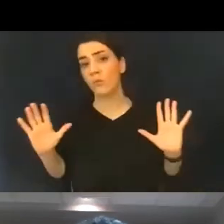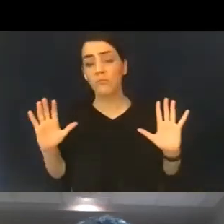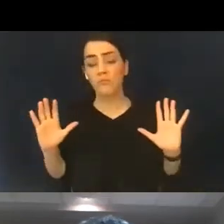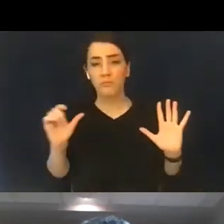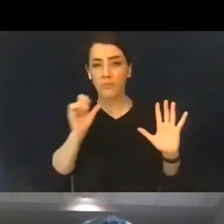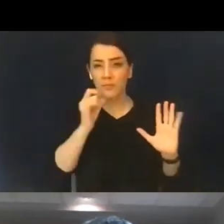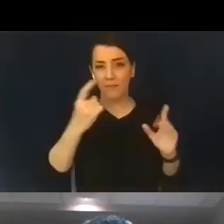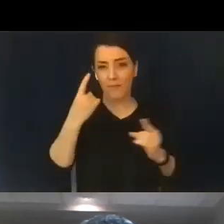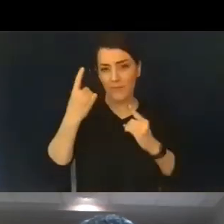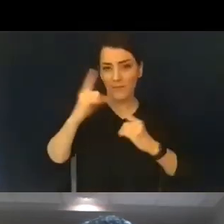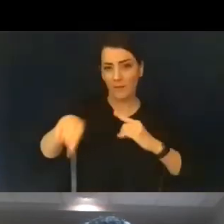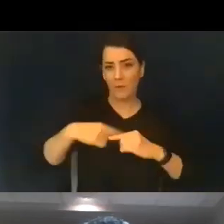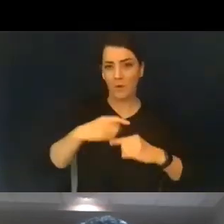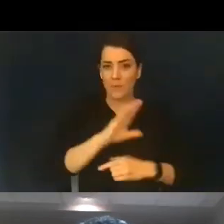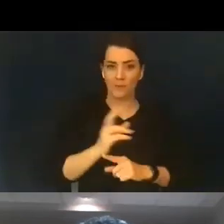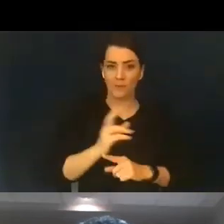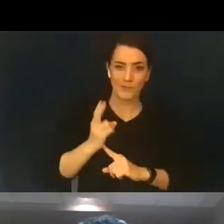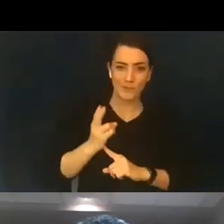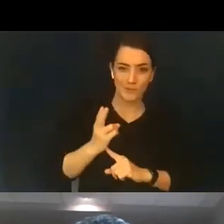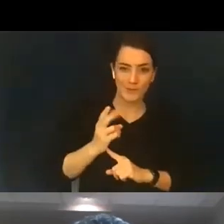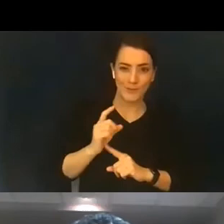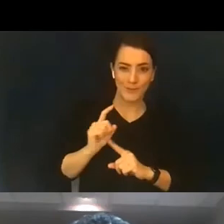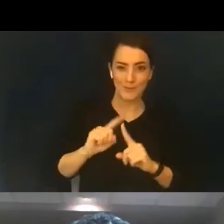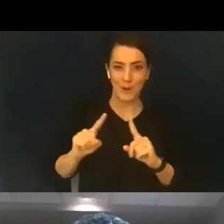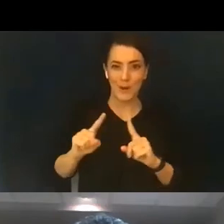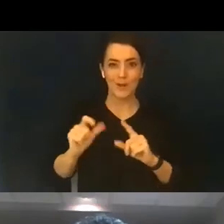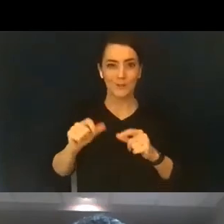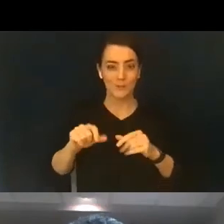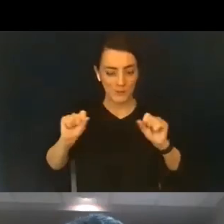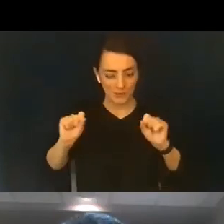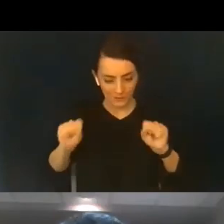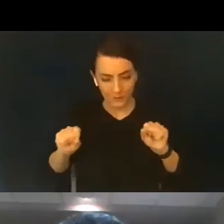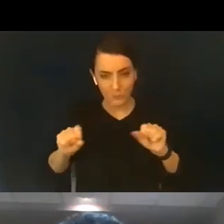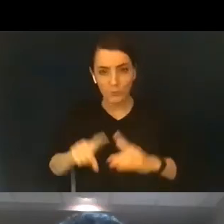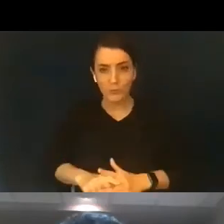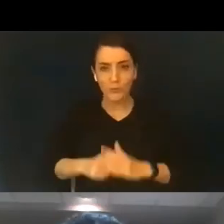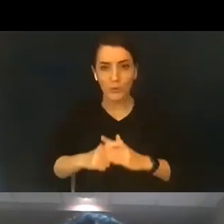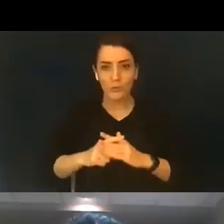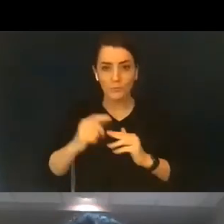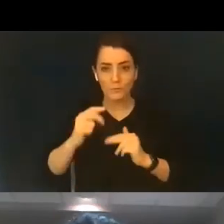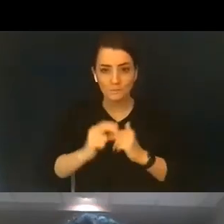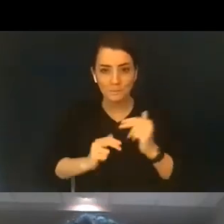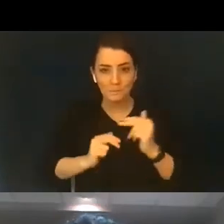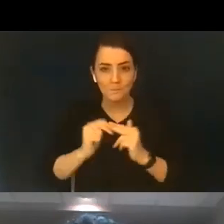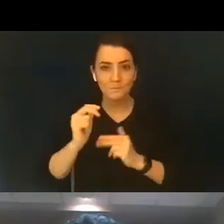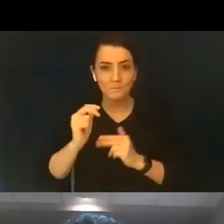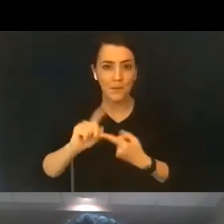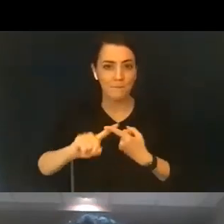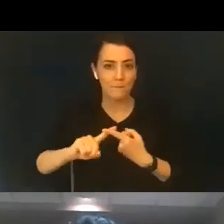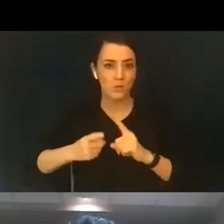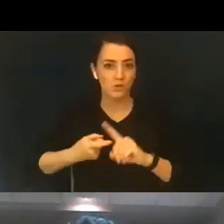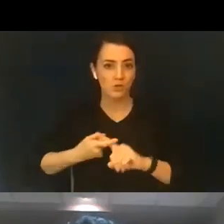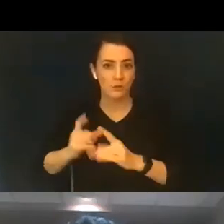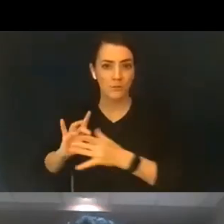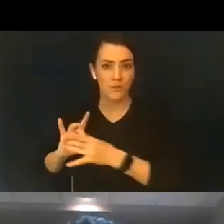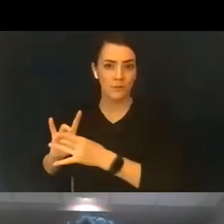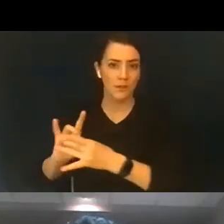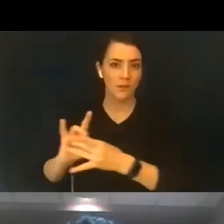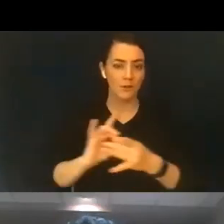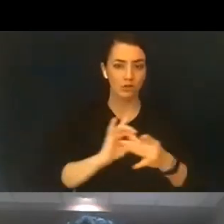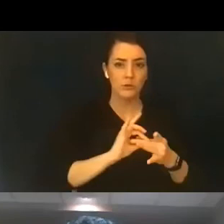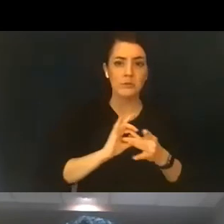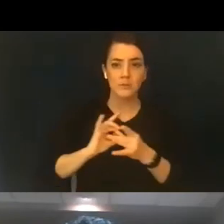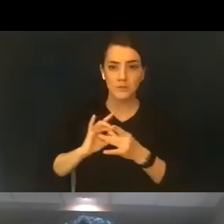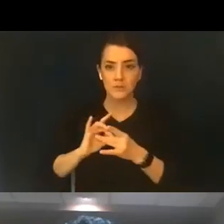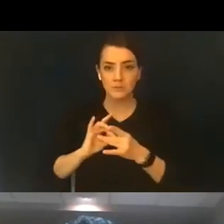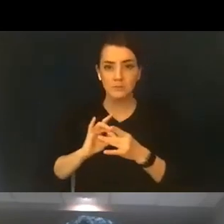your friendship, they start to share more. So Children of the Genocide is one, and then you have